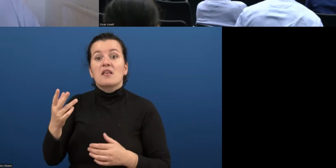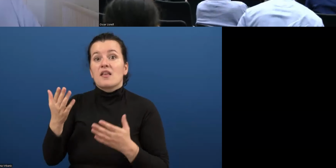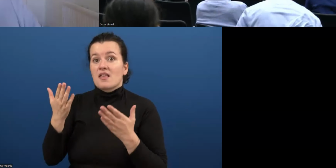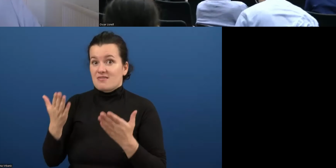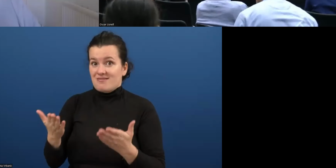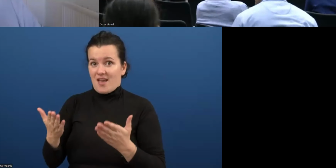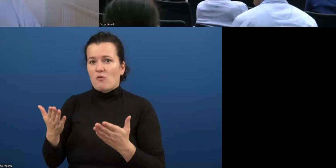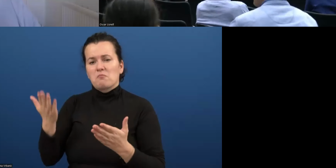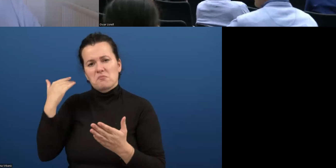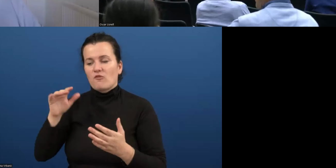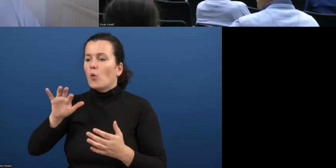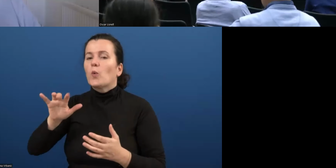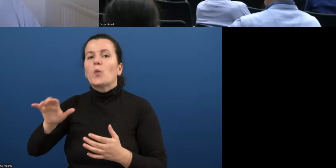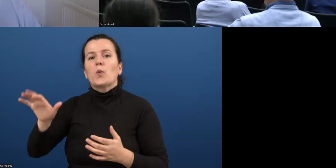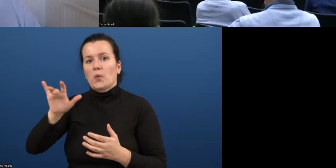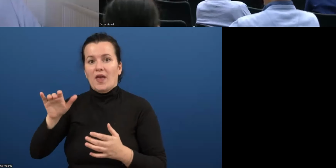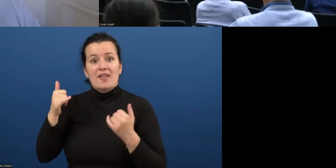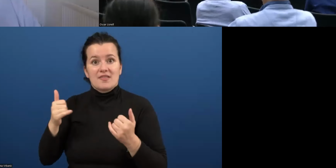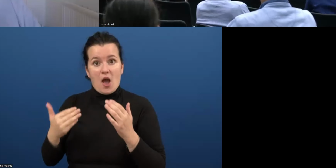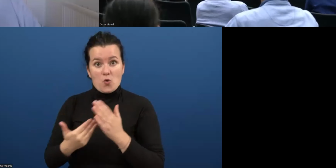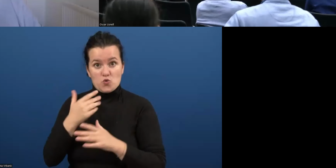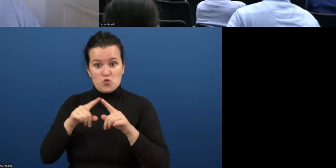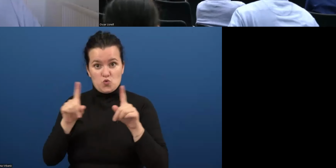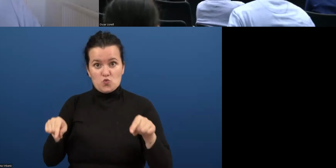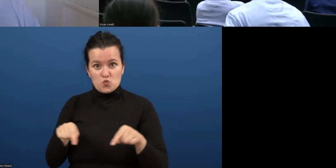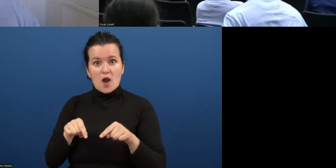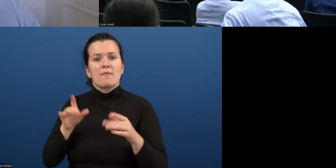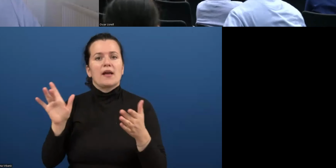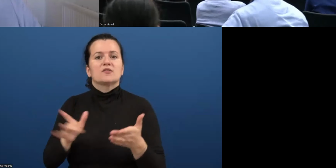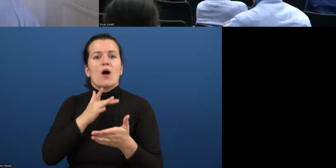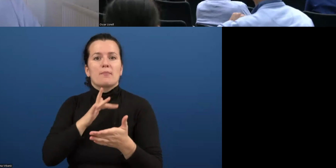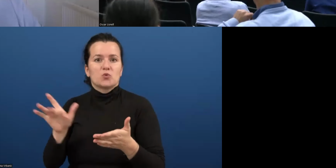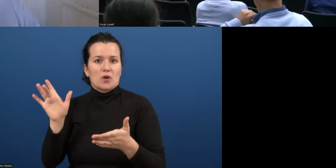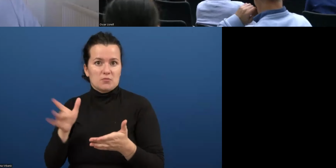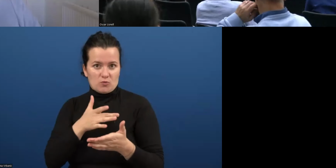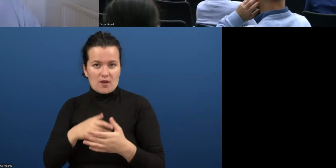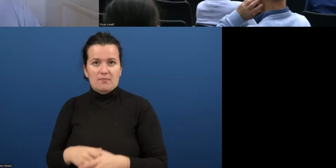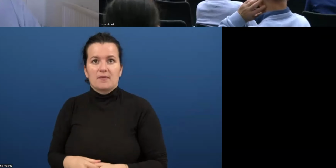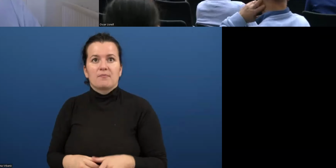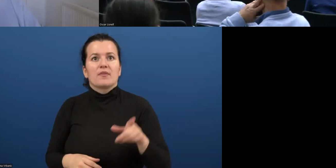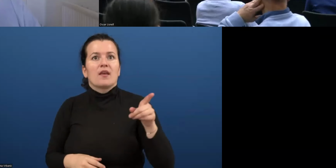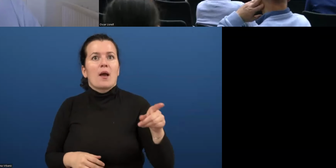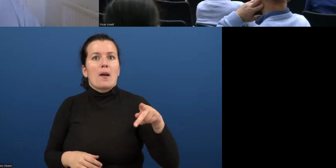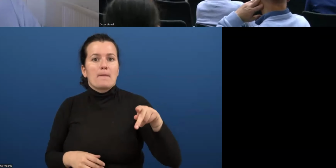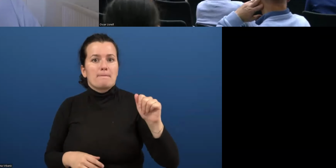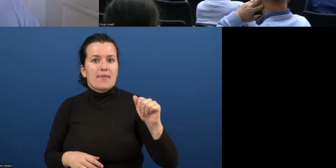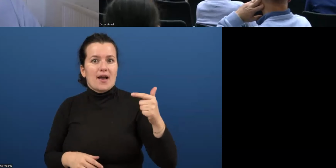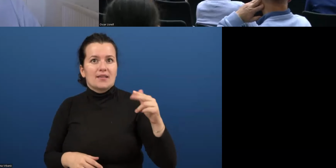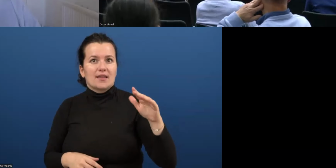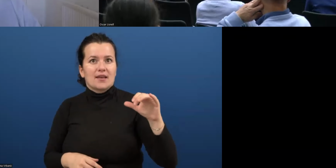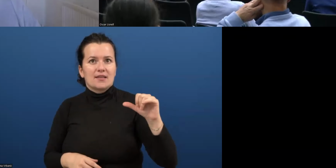duetto from you, please. And I think that we will start with Patricia. Then there is a little bit of surprise what comes from, what's your